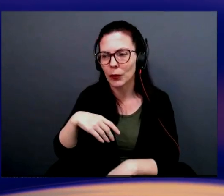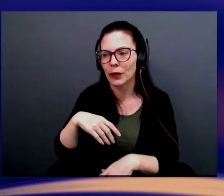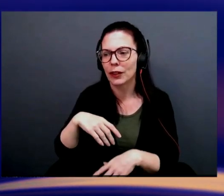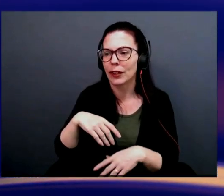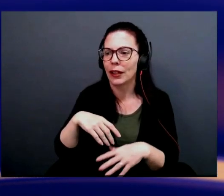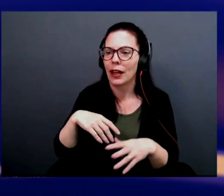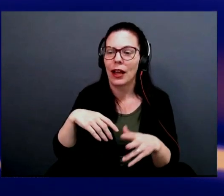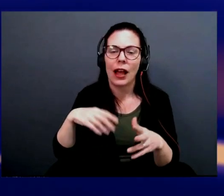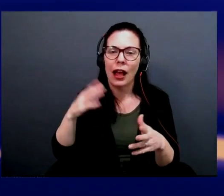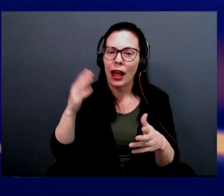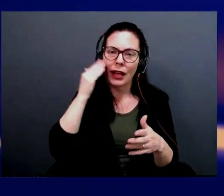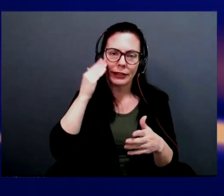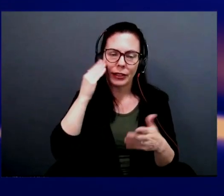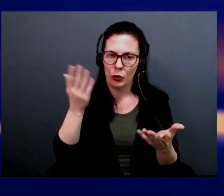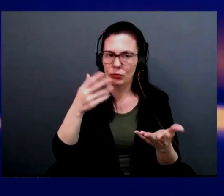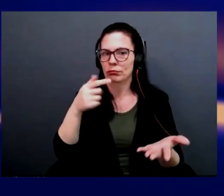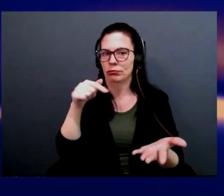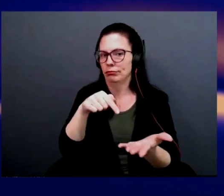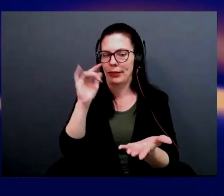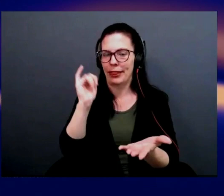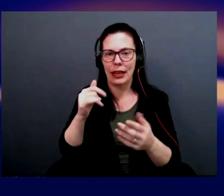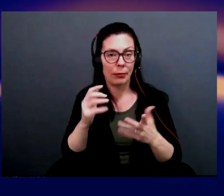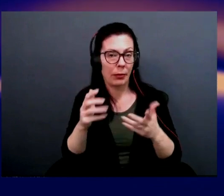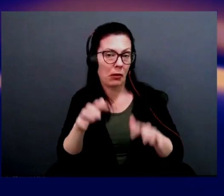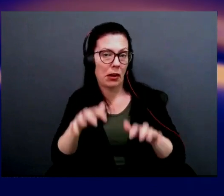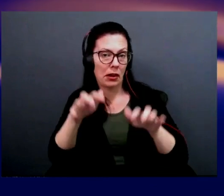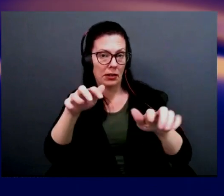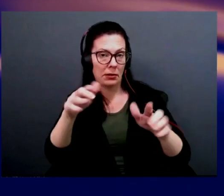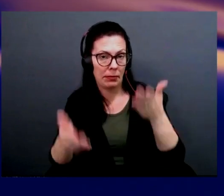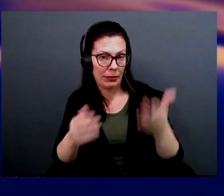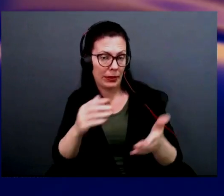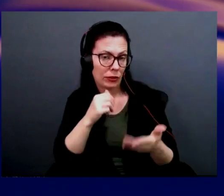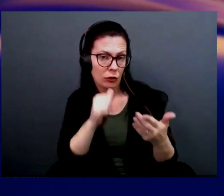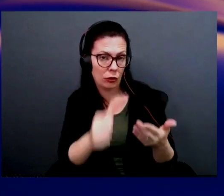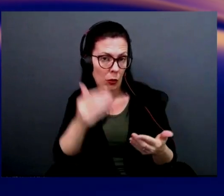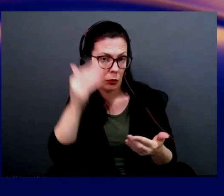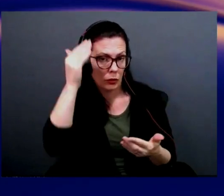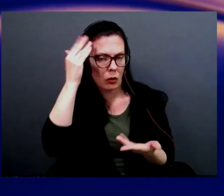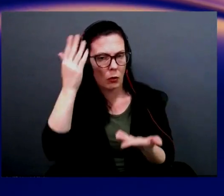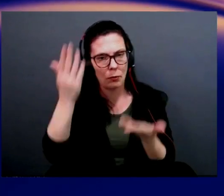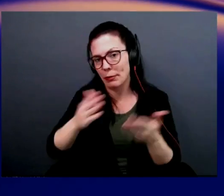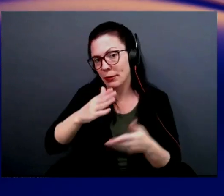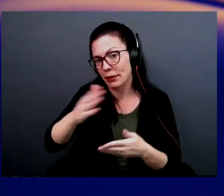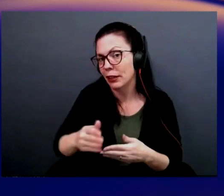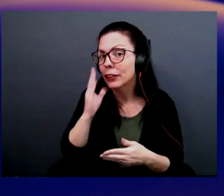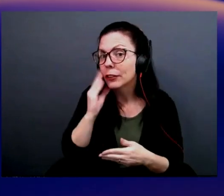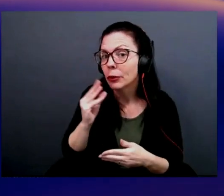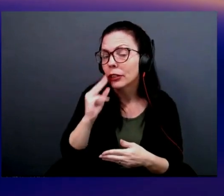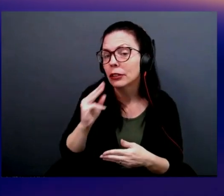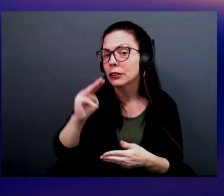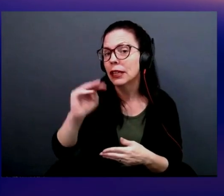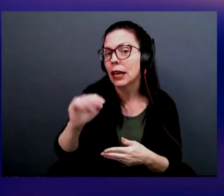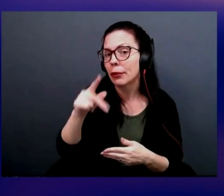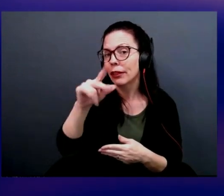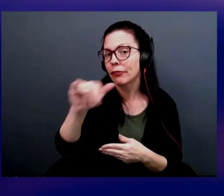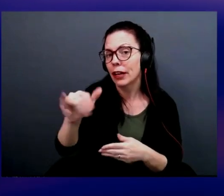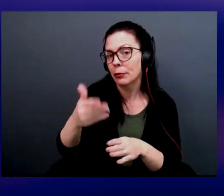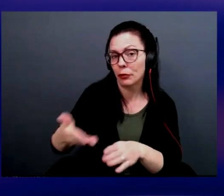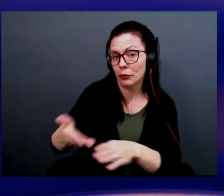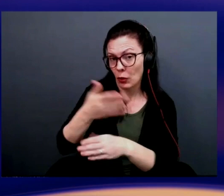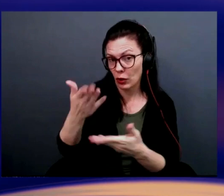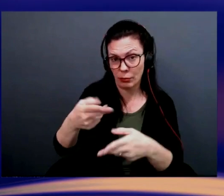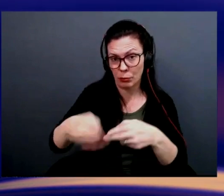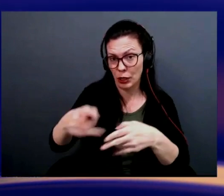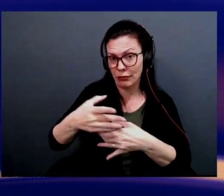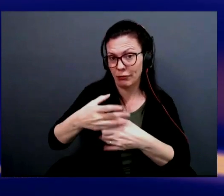know what it is, but our audience may not, right? They may not have ever experienced Amplify before. Do you want to give kind of a brief